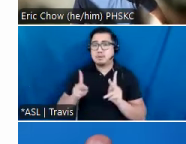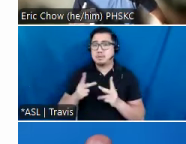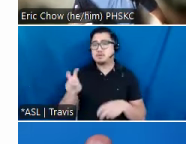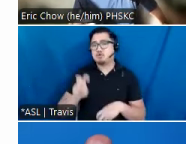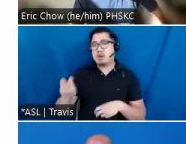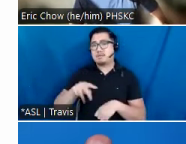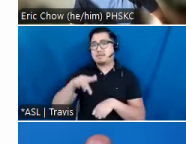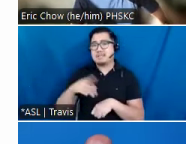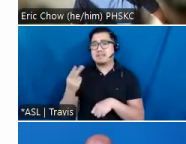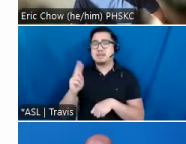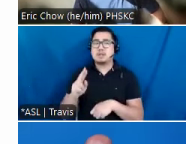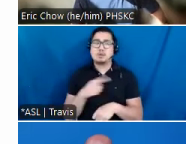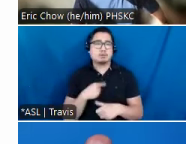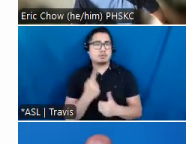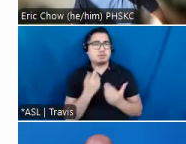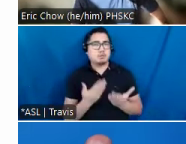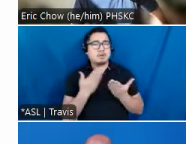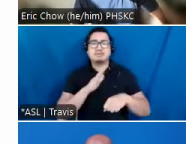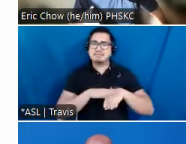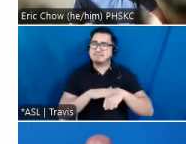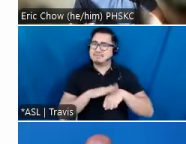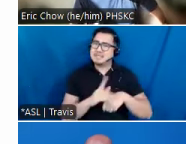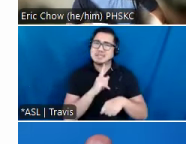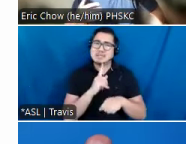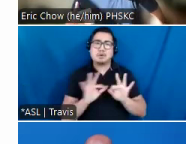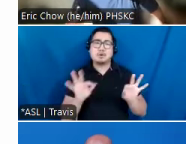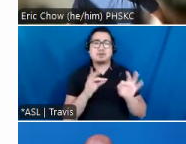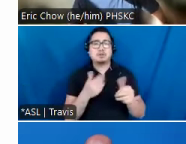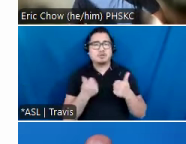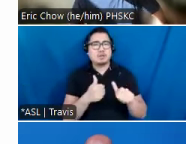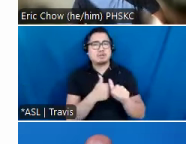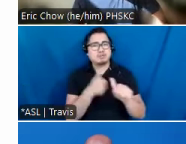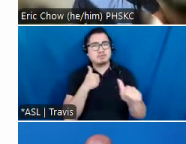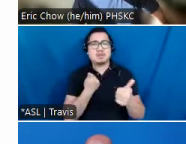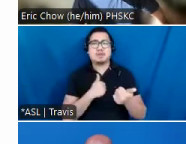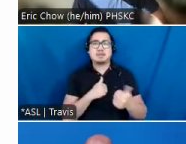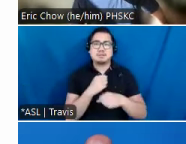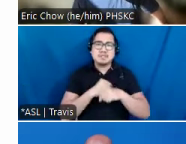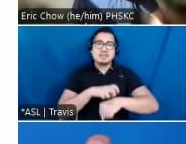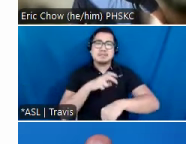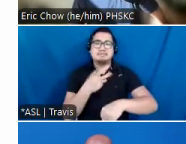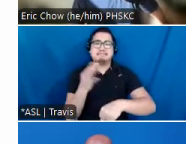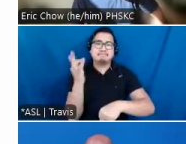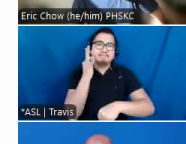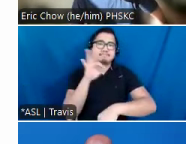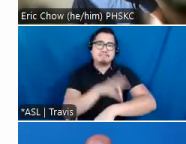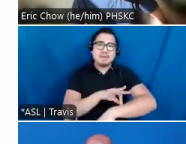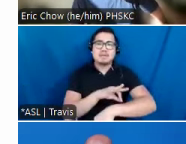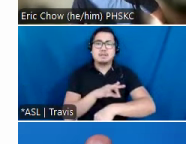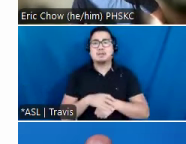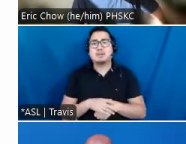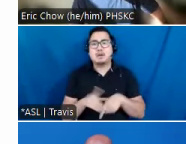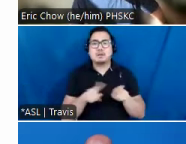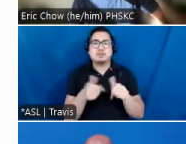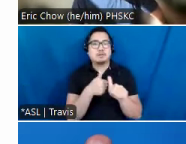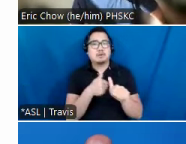to protect yourself against mosquito bites, to protect against dengue and a lot of other mosquito-related viral